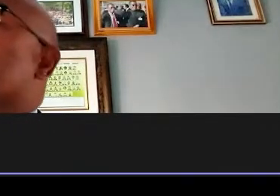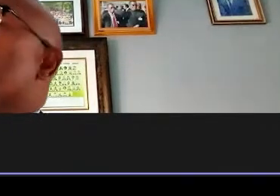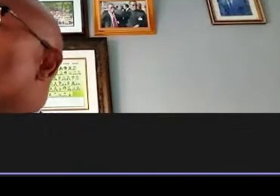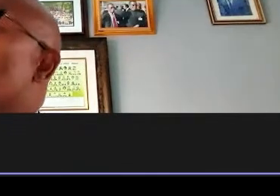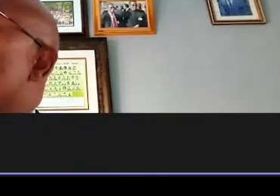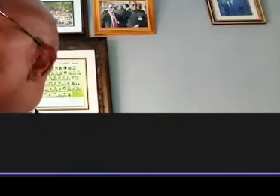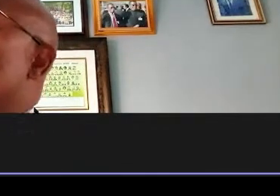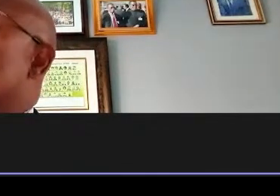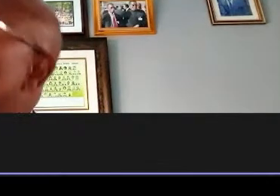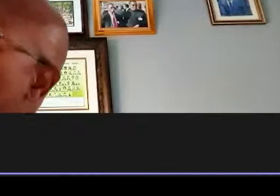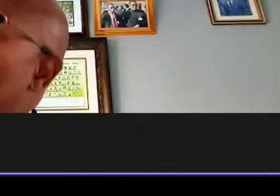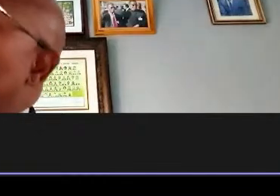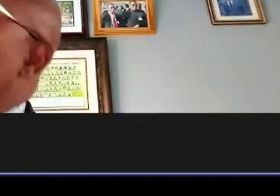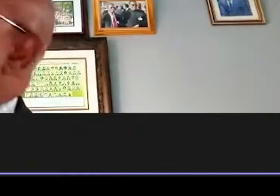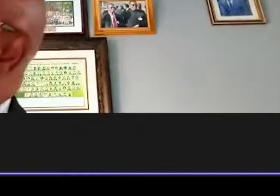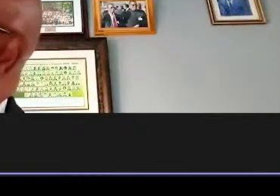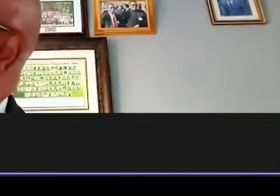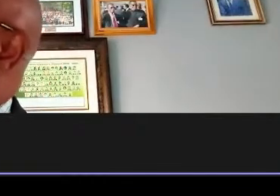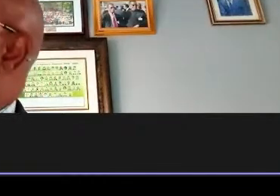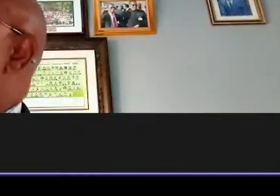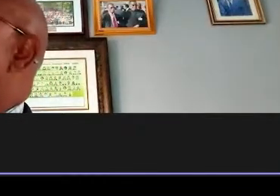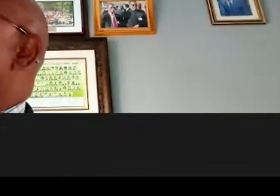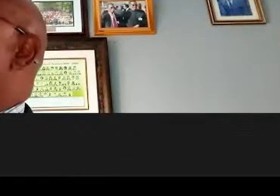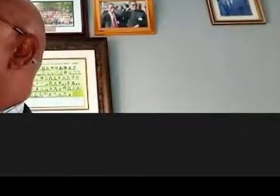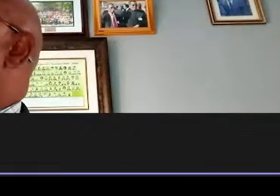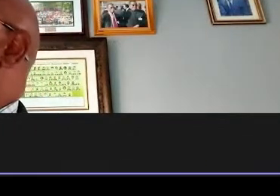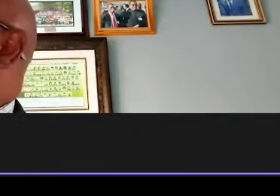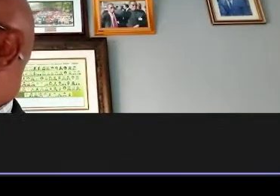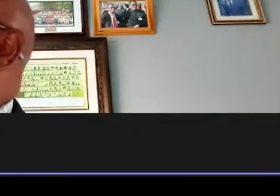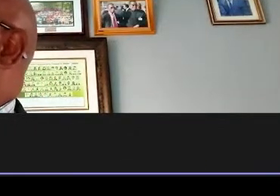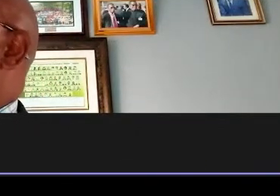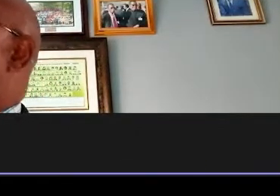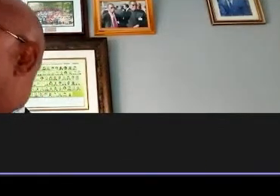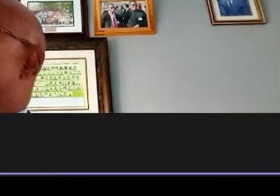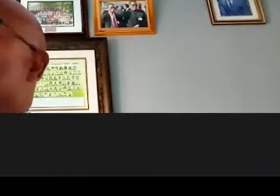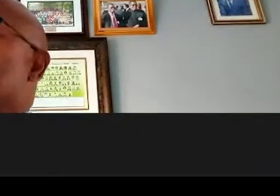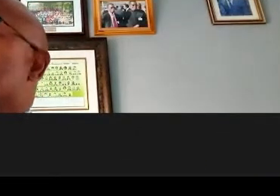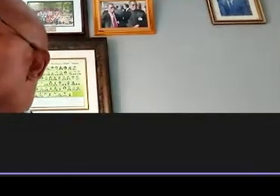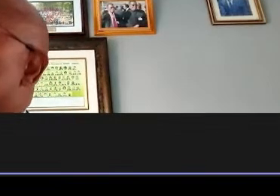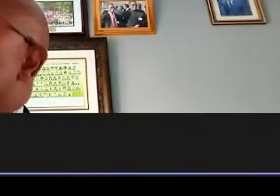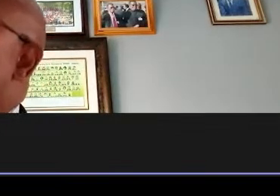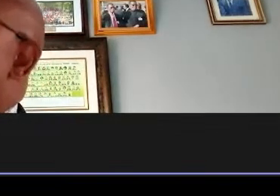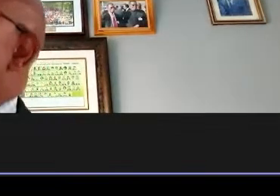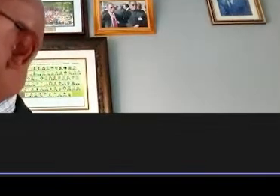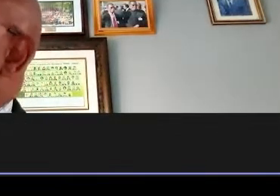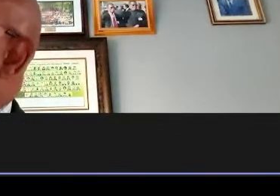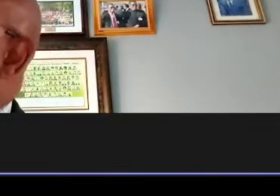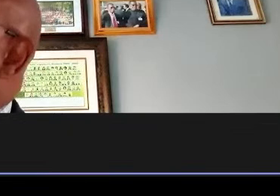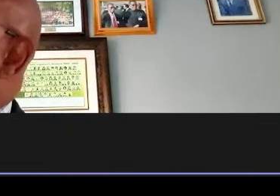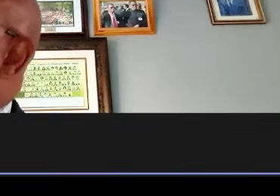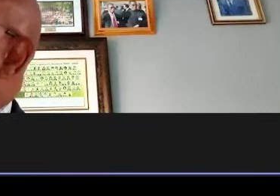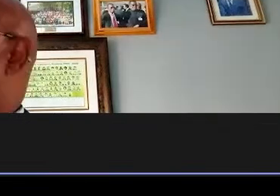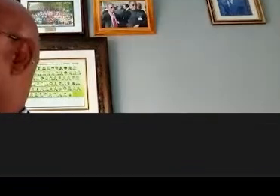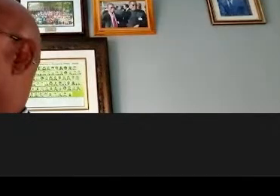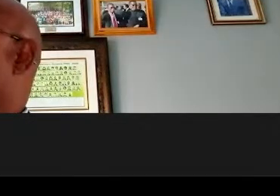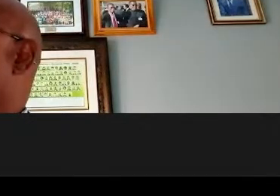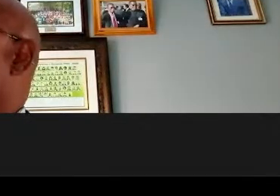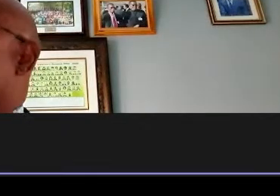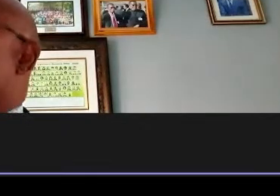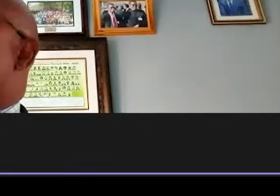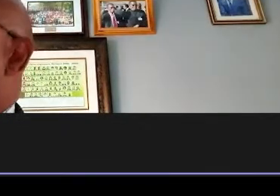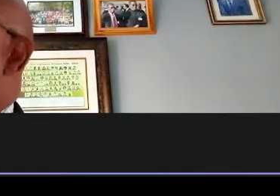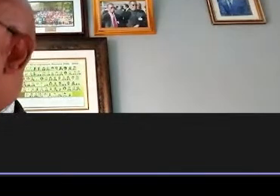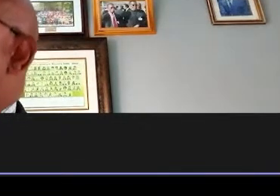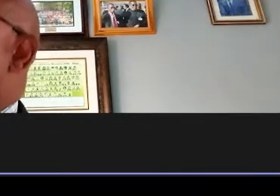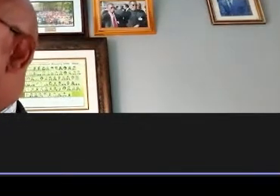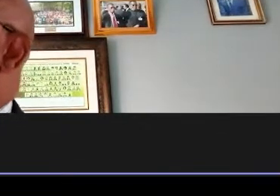since they occupied that hall, they have never received any government help.